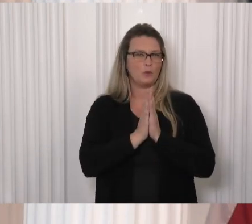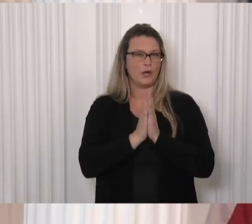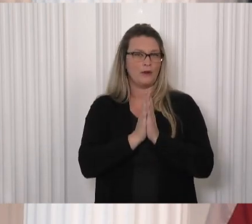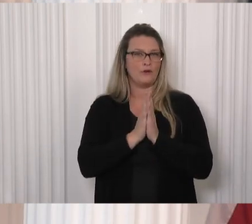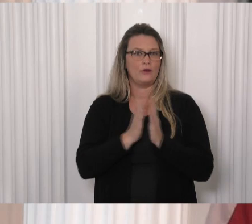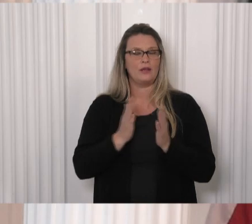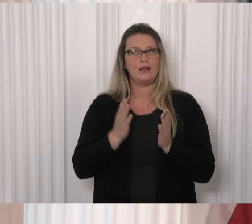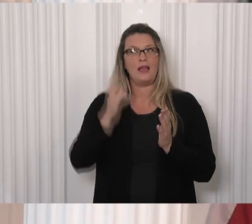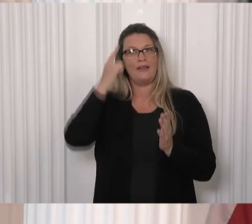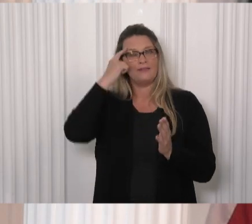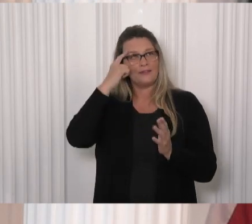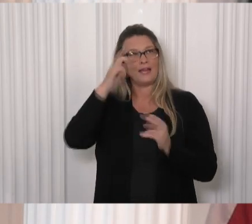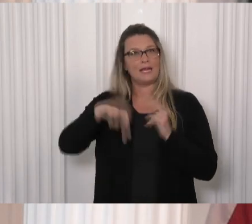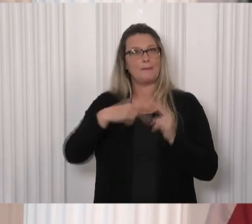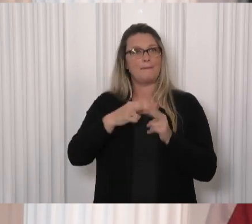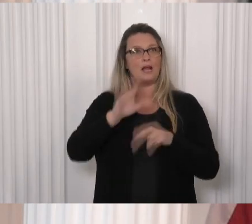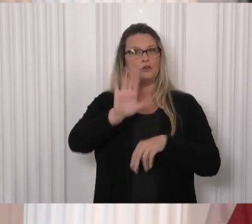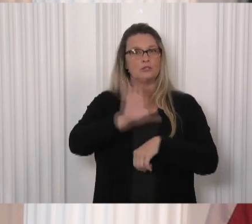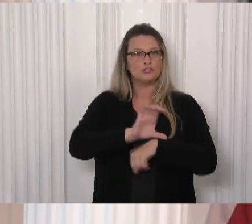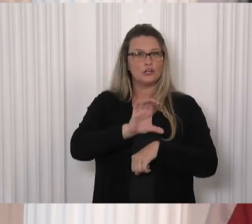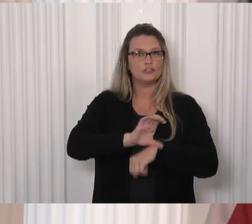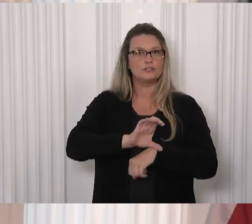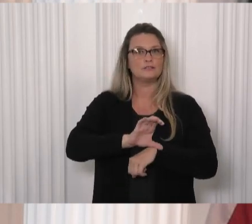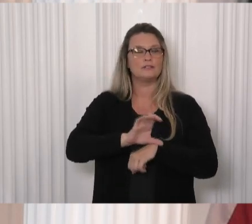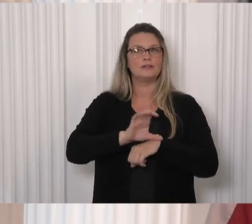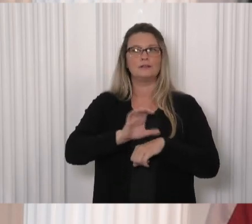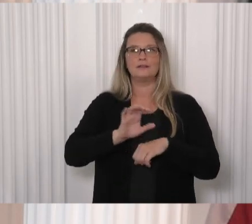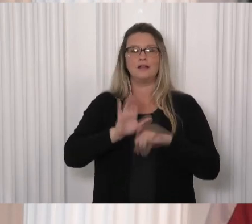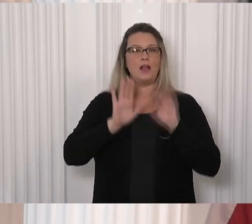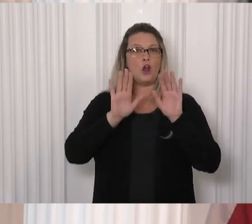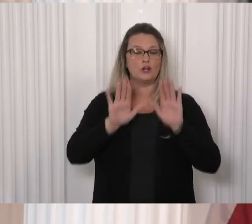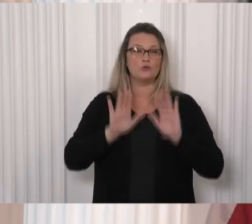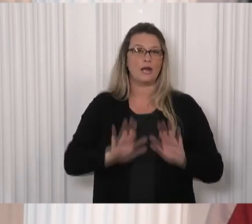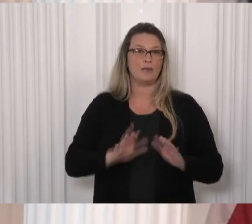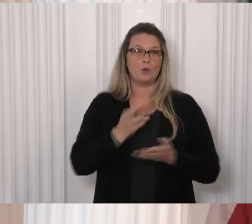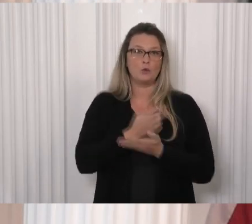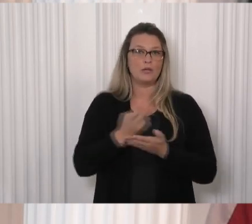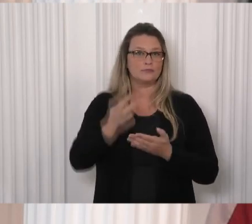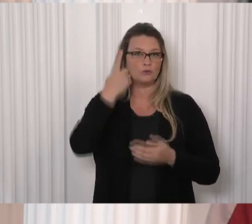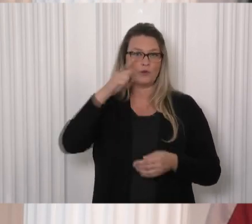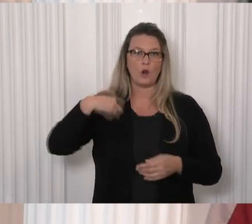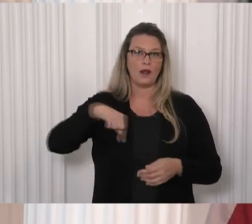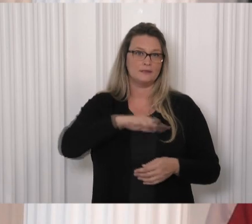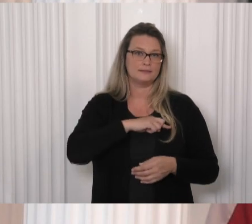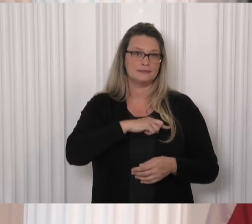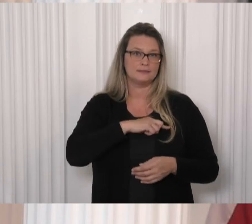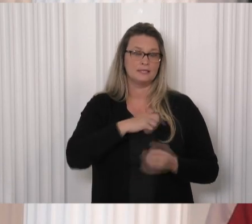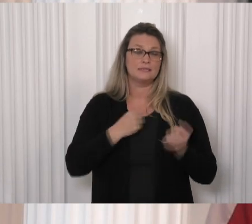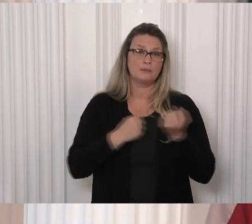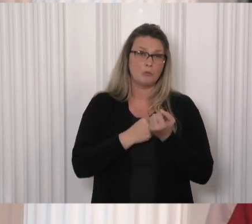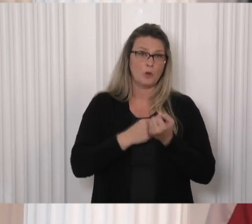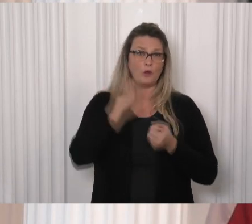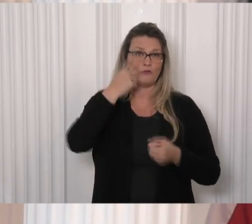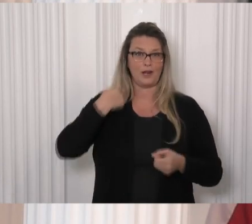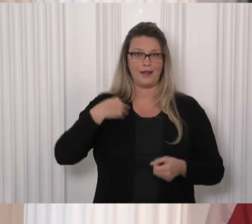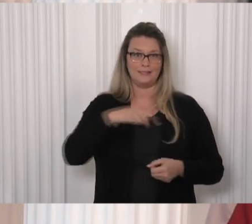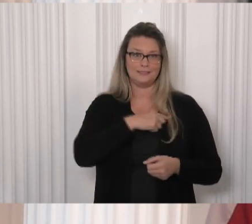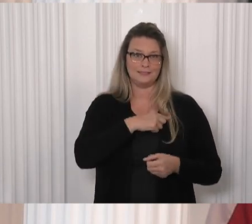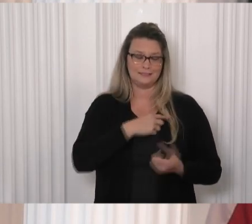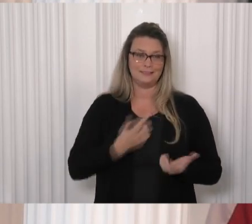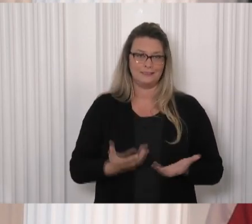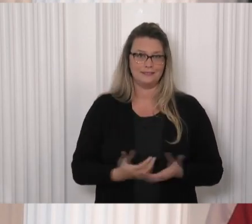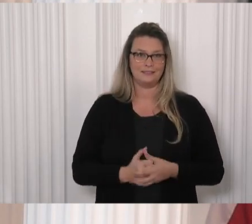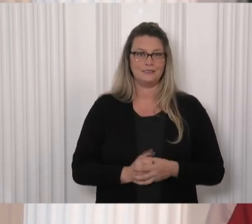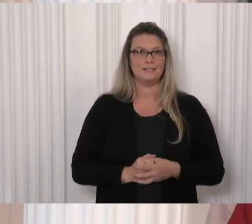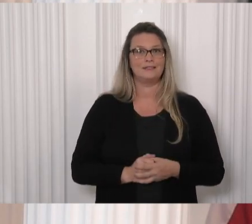about our churches are an incredible resource for all of us, and truly, I've been speaking to faith-based